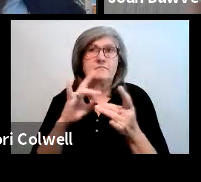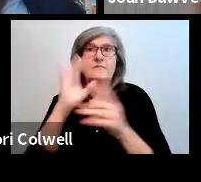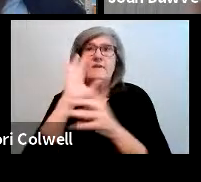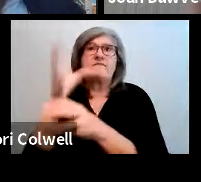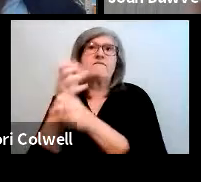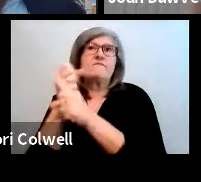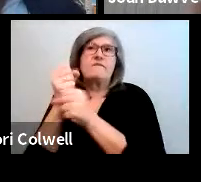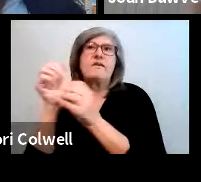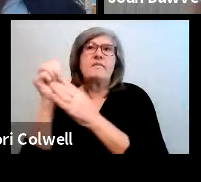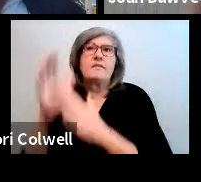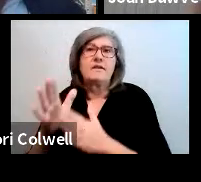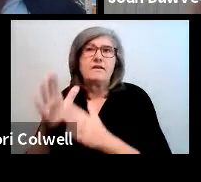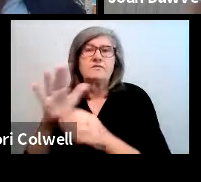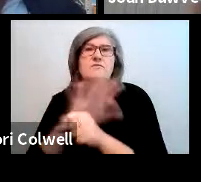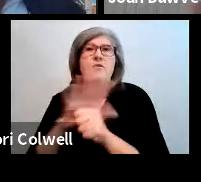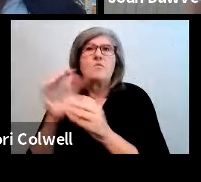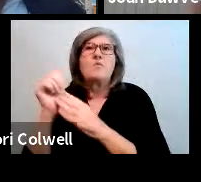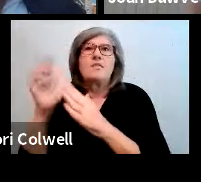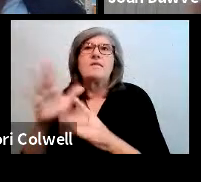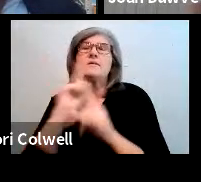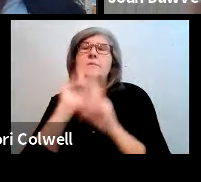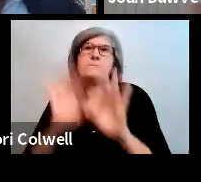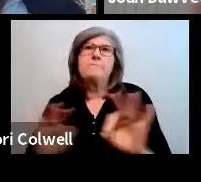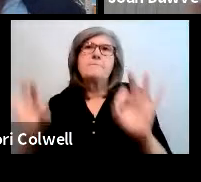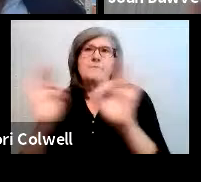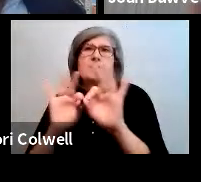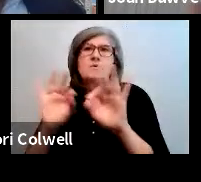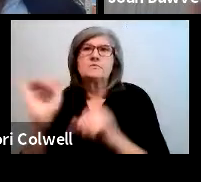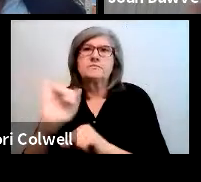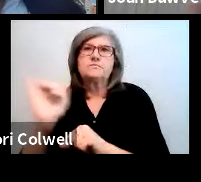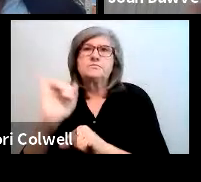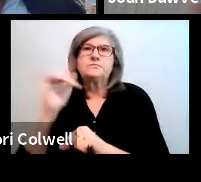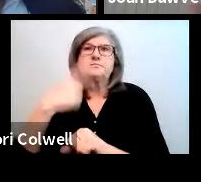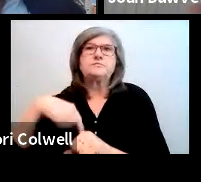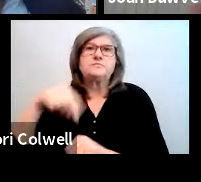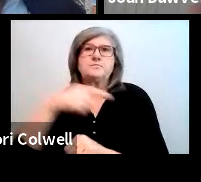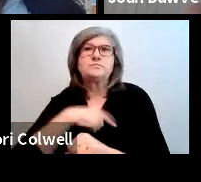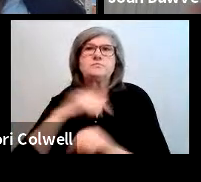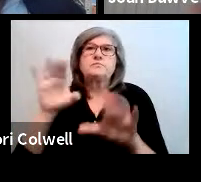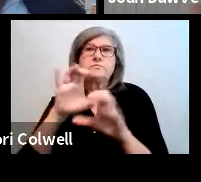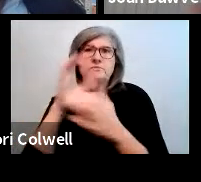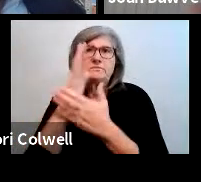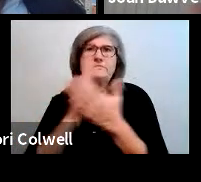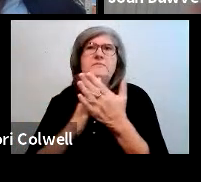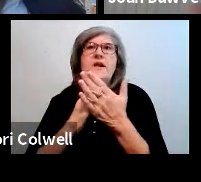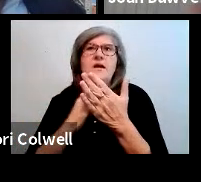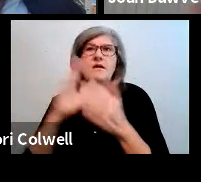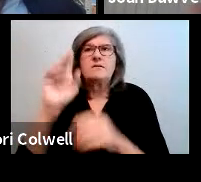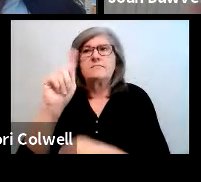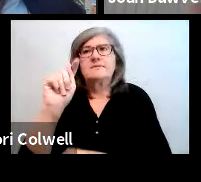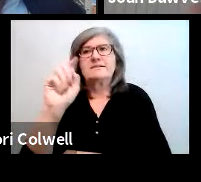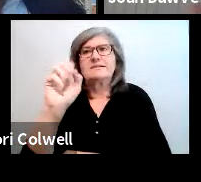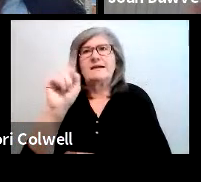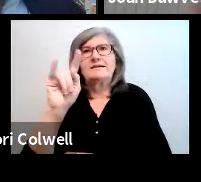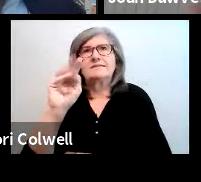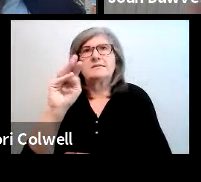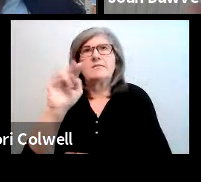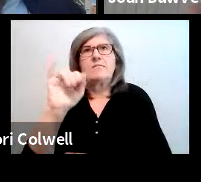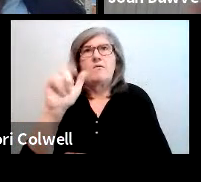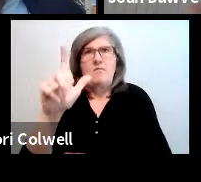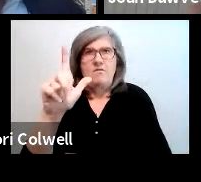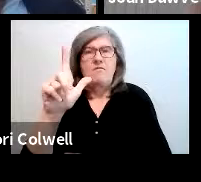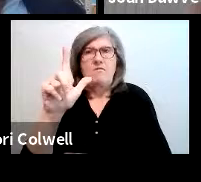and local leaders are really important. So we're also doing some testimonials that will